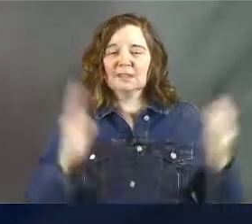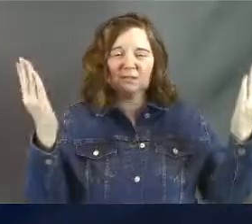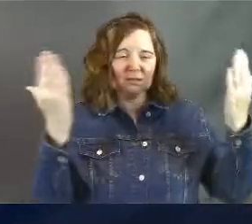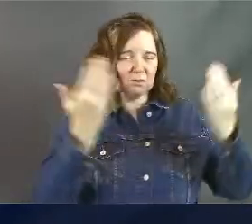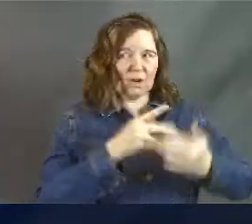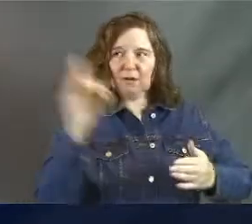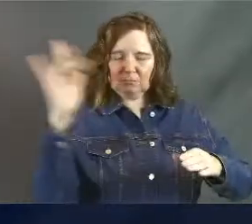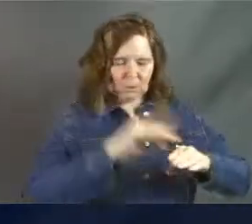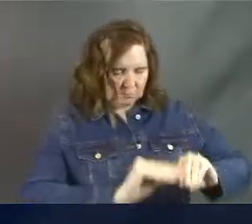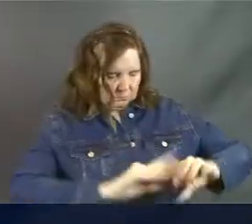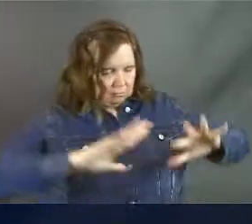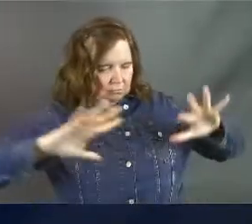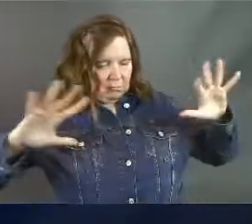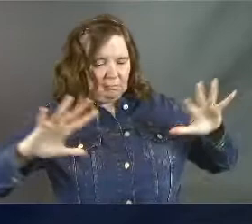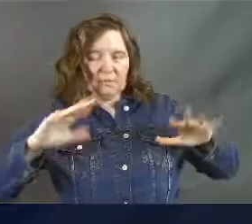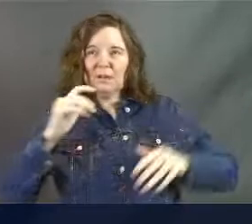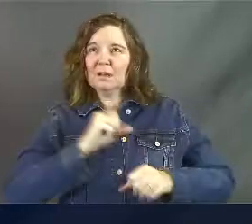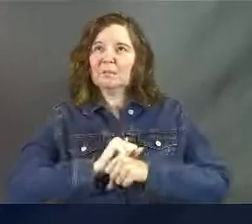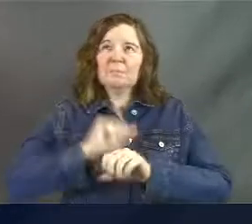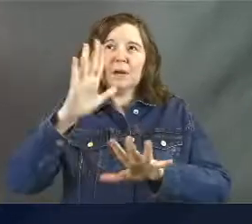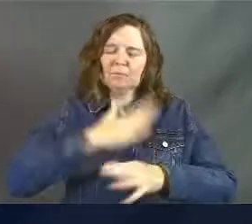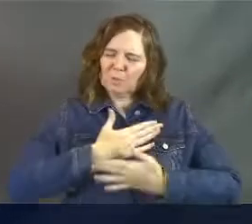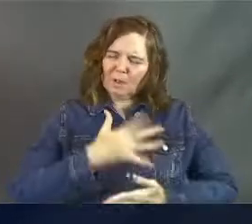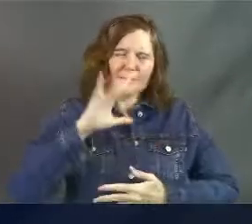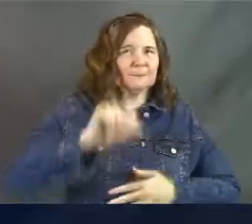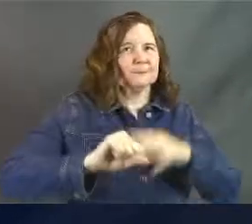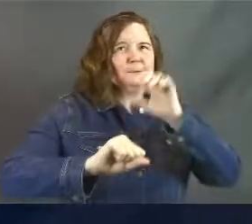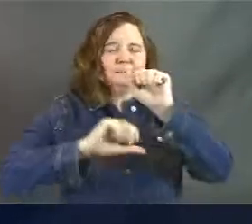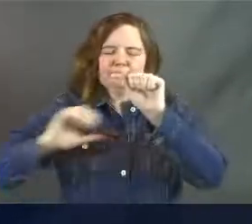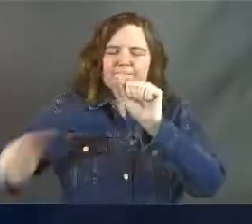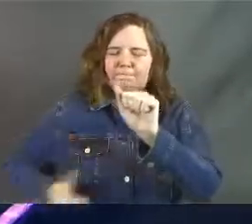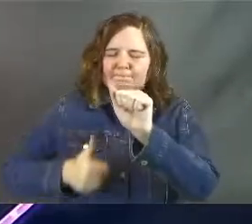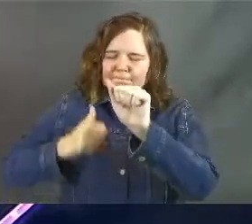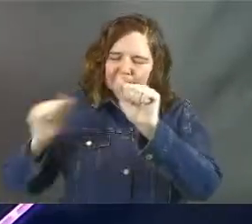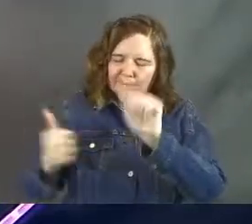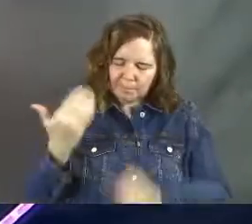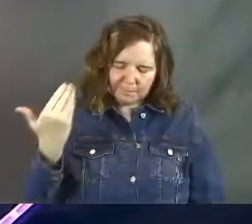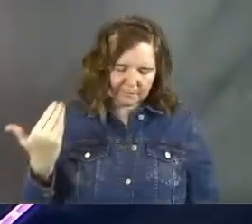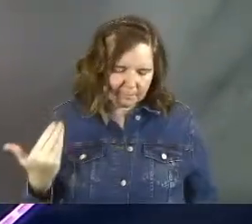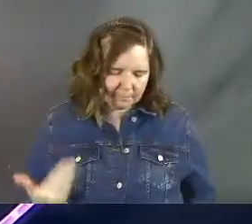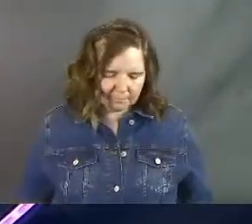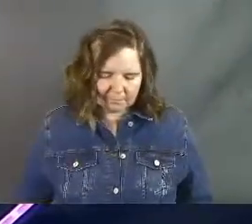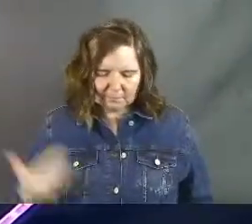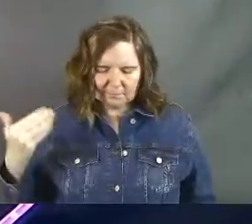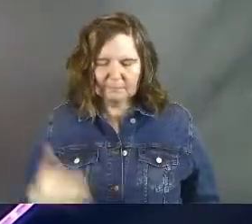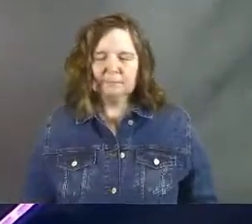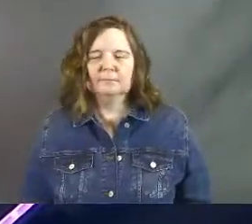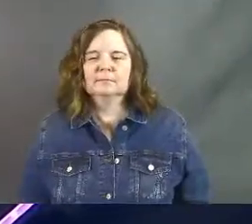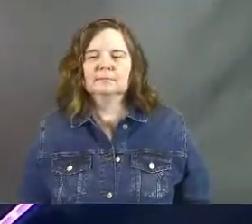Shadow you won't light up, mountain you won't climb up, coming after me.